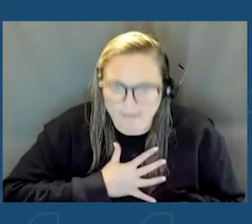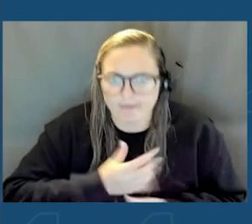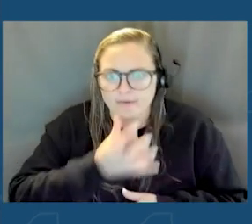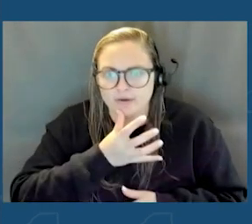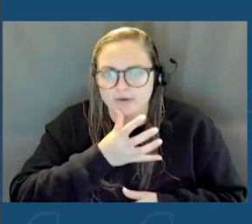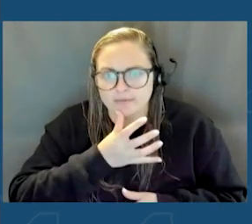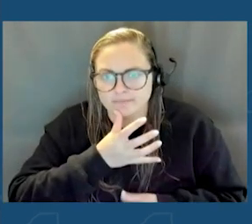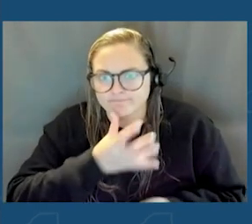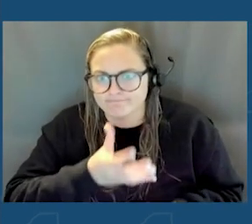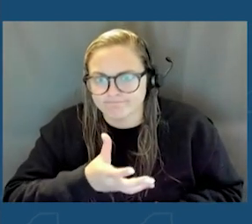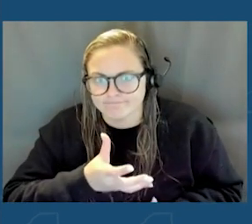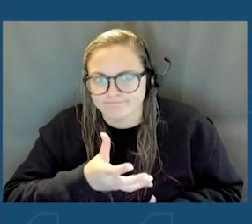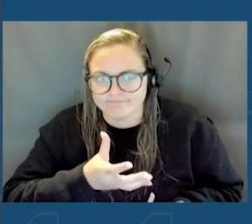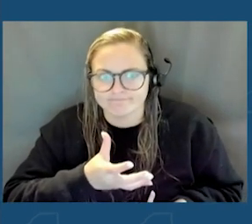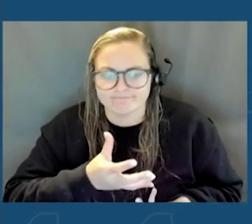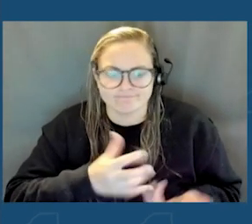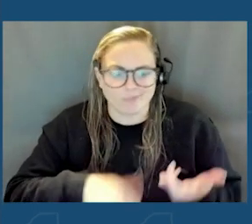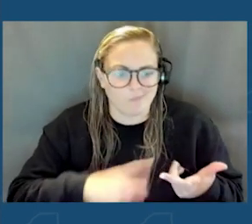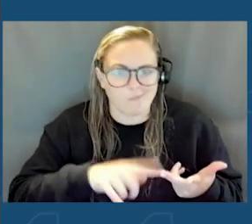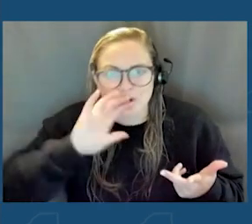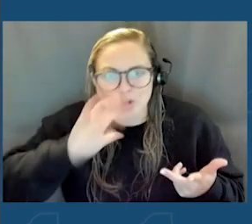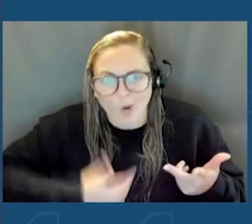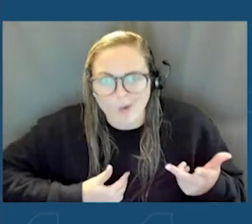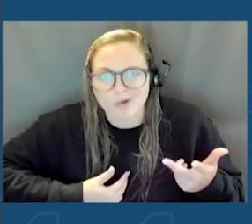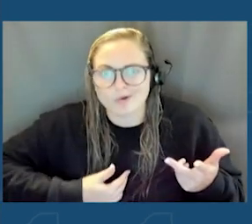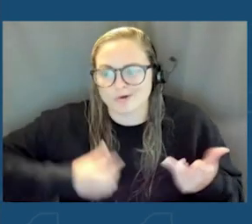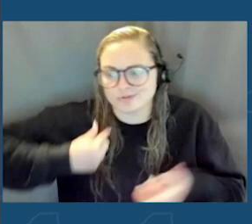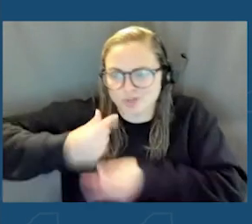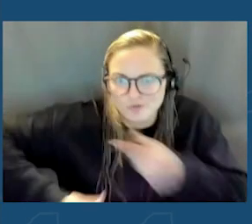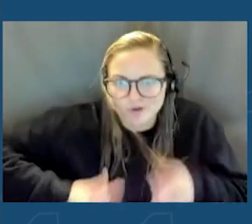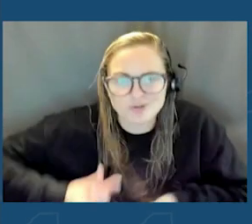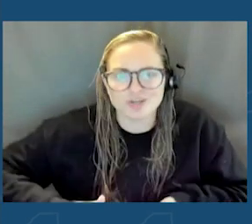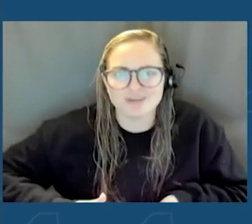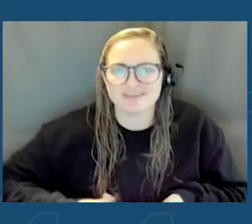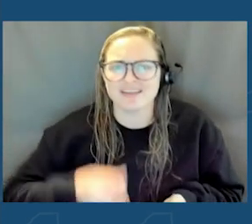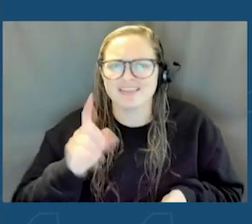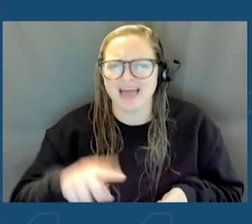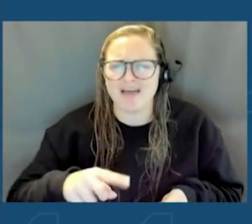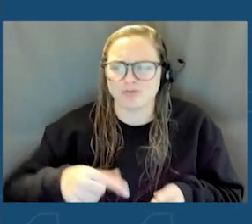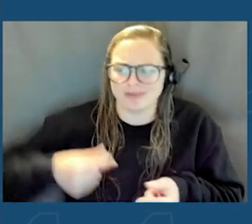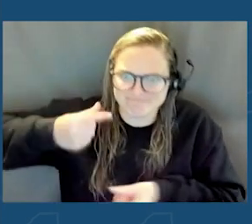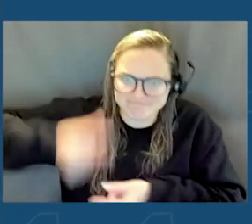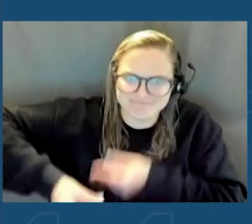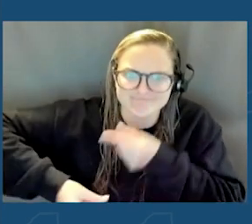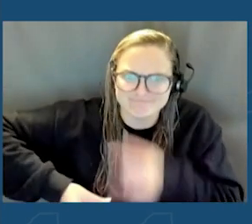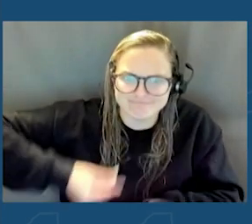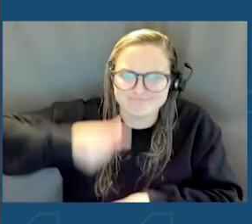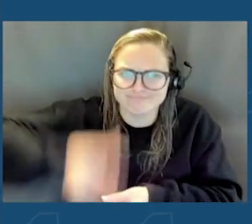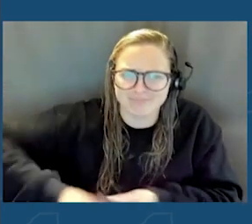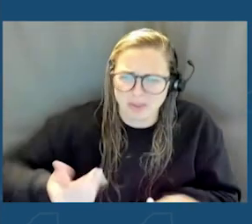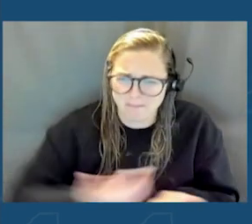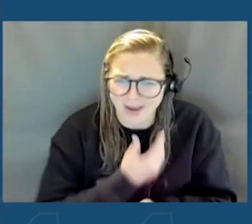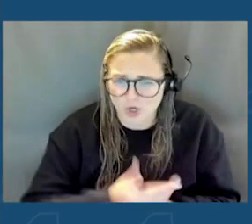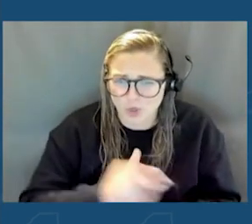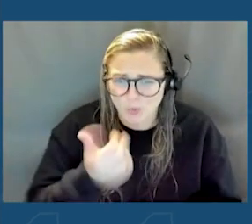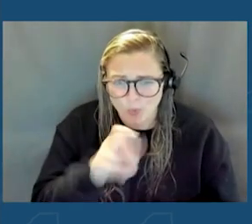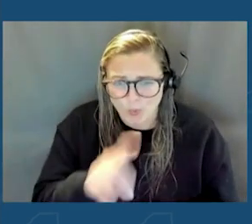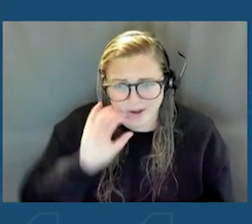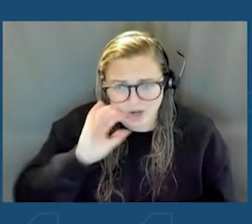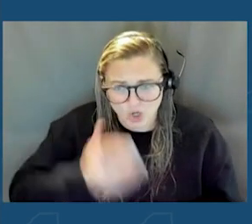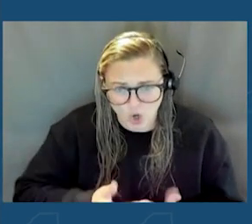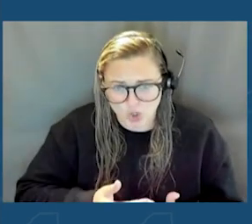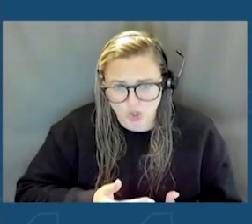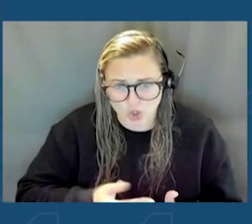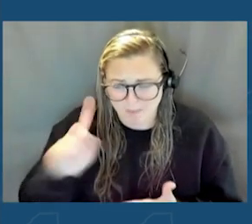my 30-year-old daughter's generation, have to be inherited by my new granddaughter's generation as